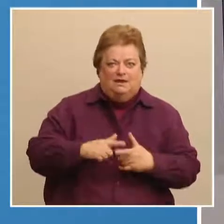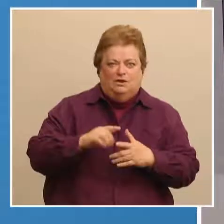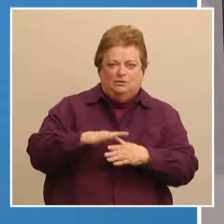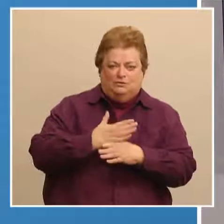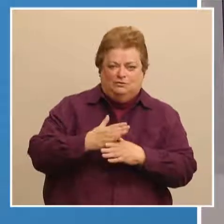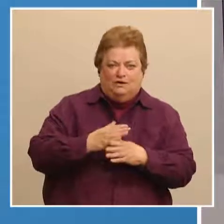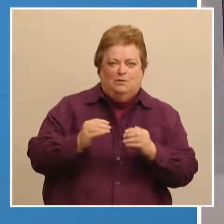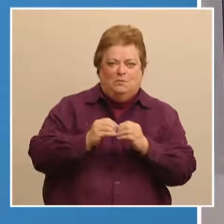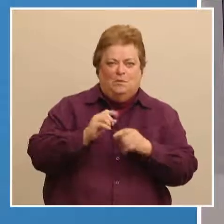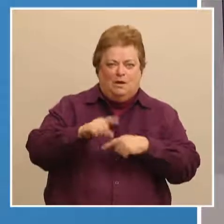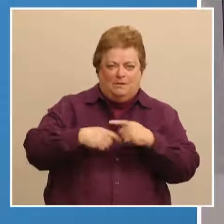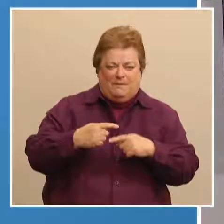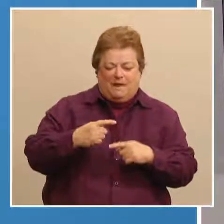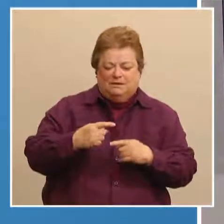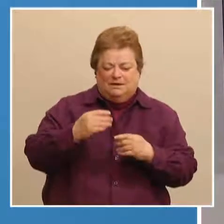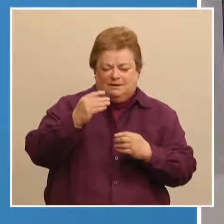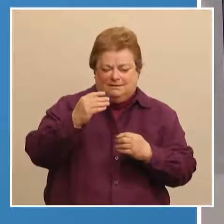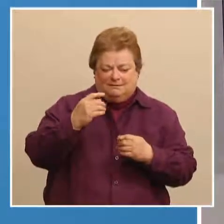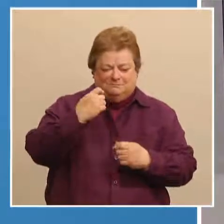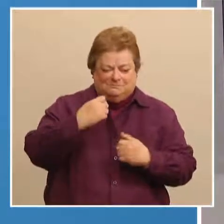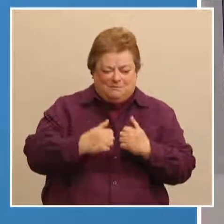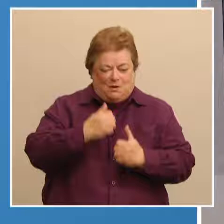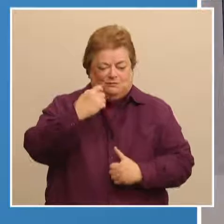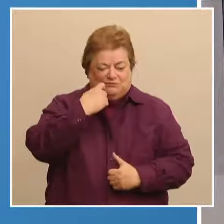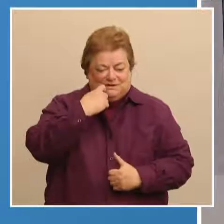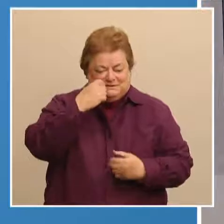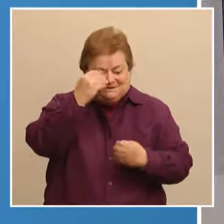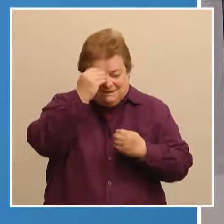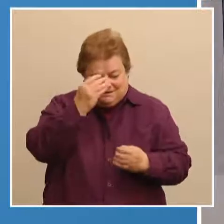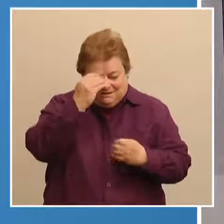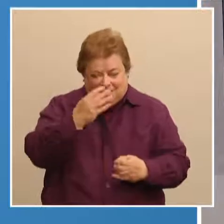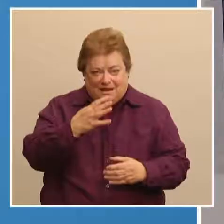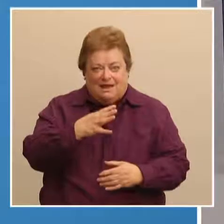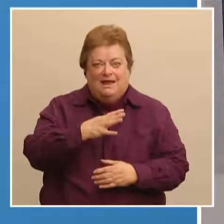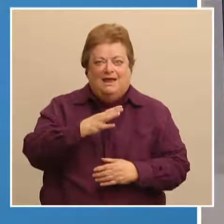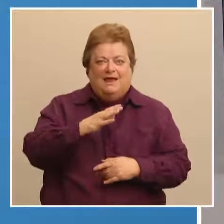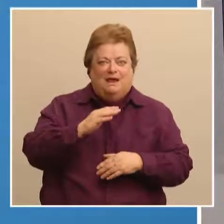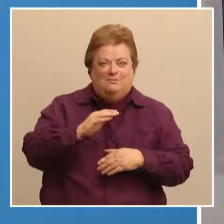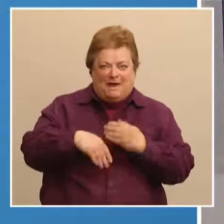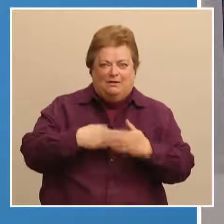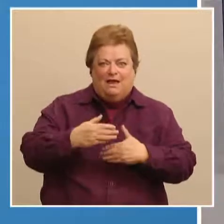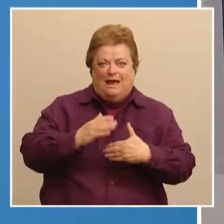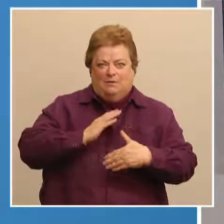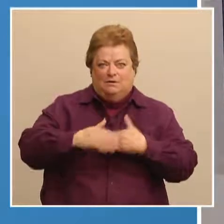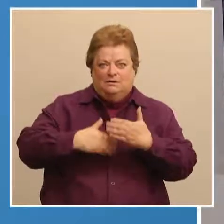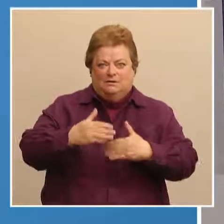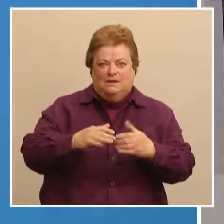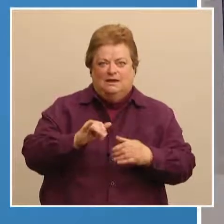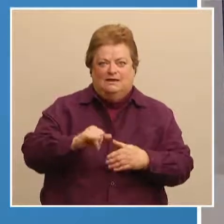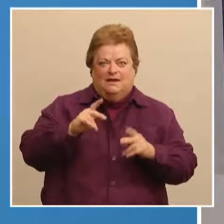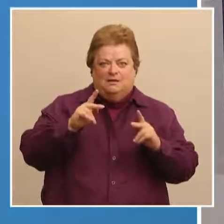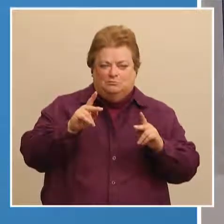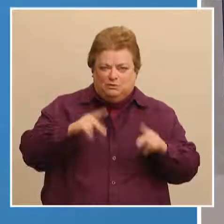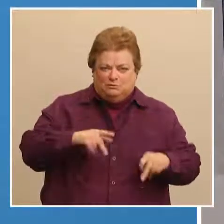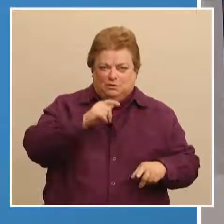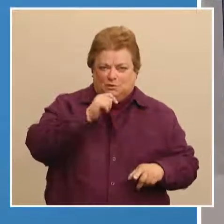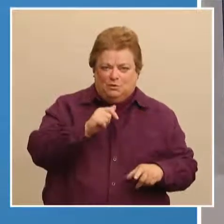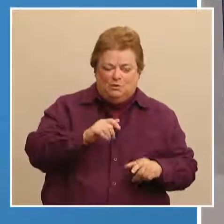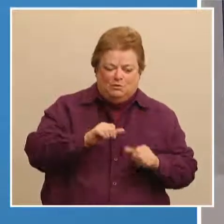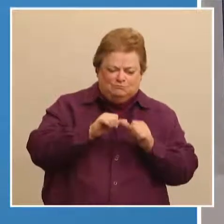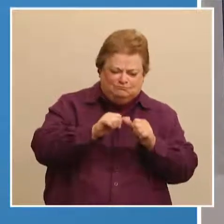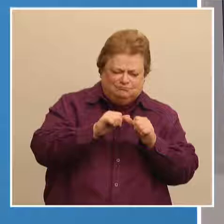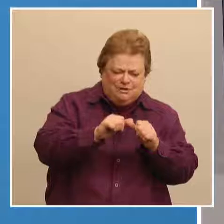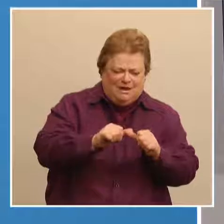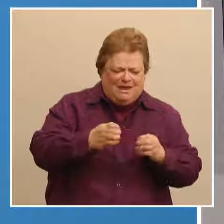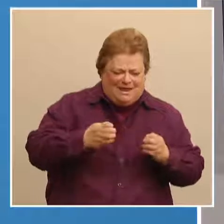risk dial, related changes to our directed health measure, and our community's overall progress is a person whose tireless efforts